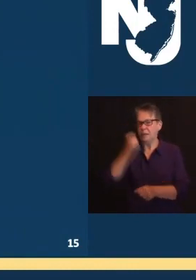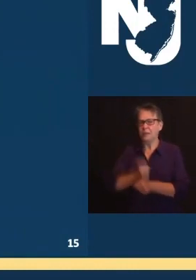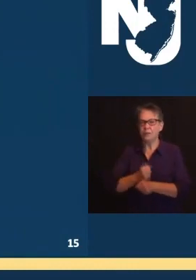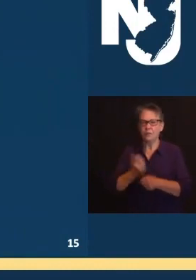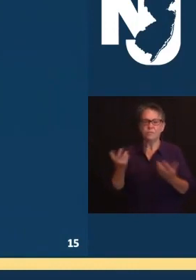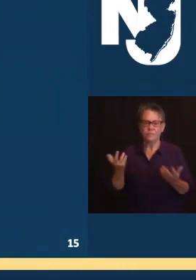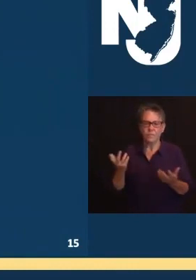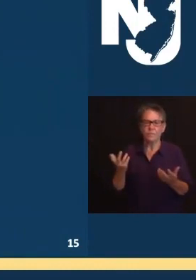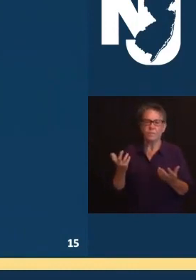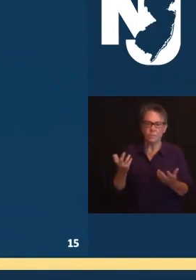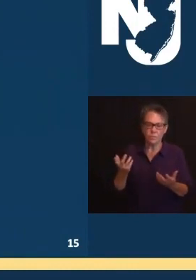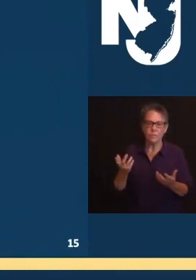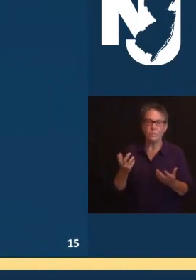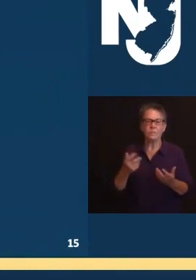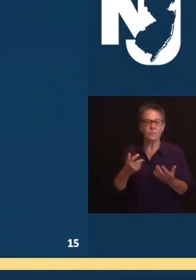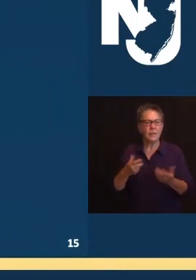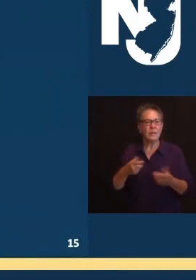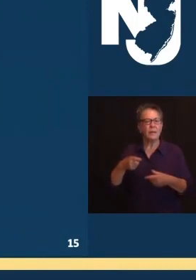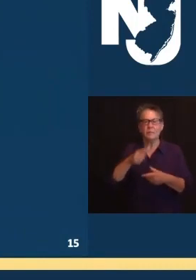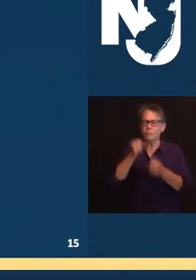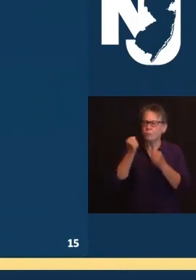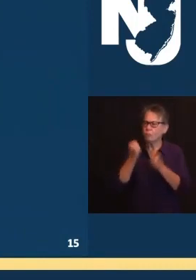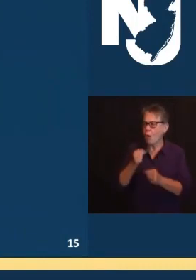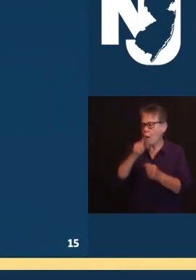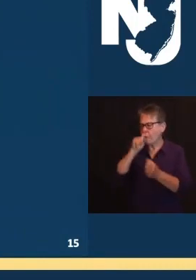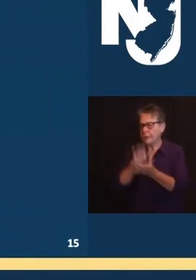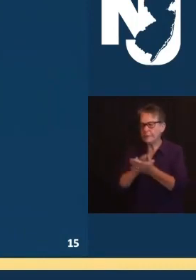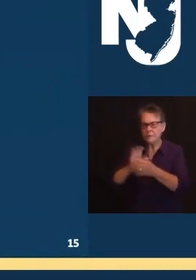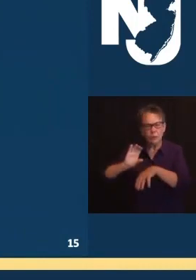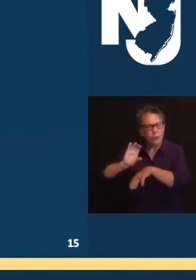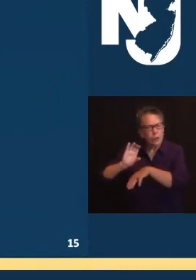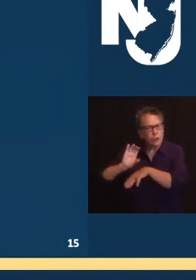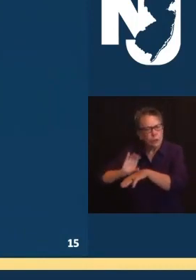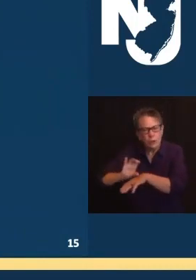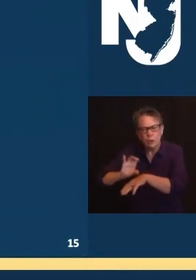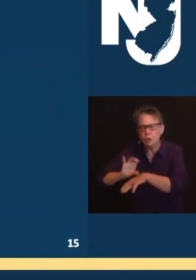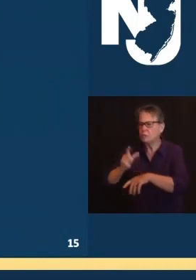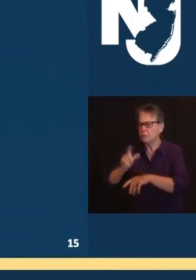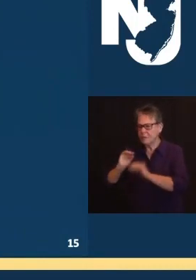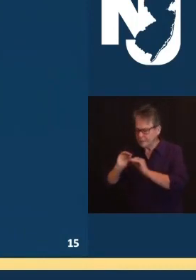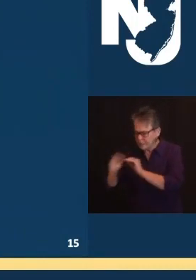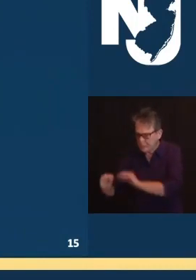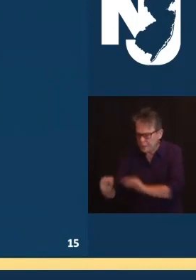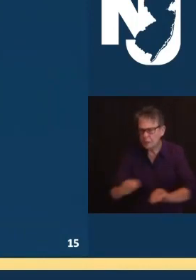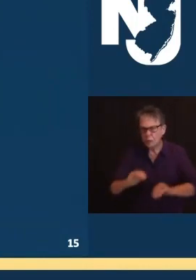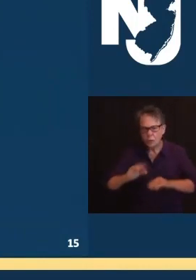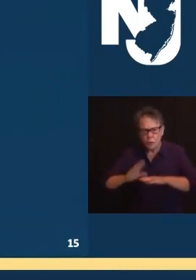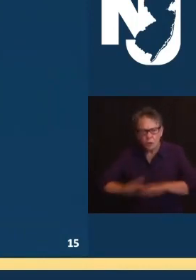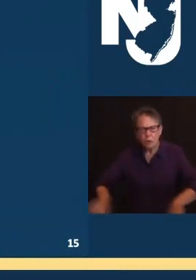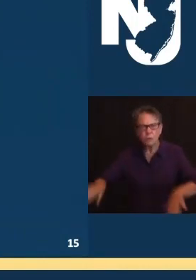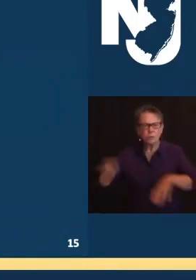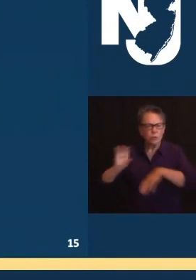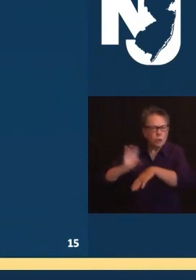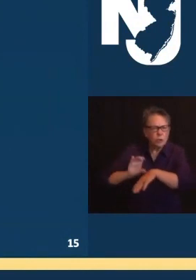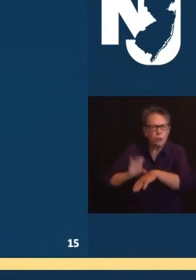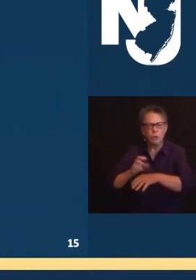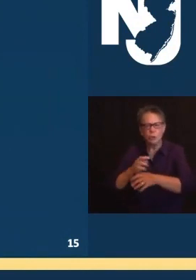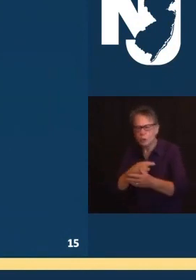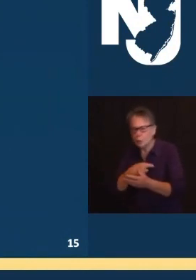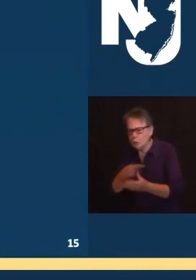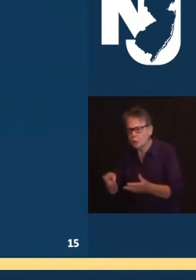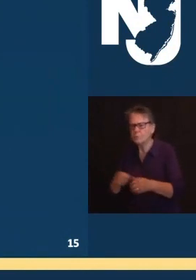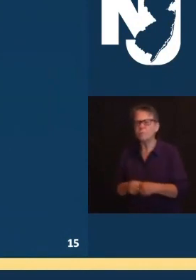faith to his children. He is survived by his 4 children, Kim, Allison, Bishop, and Chris,